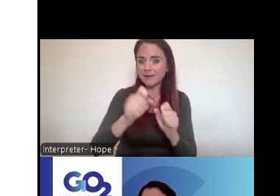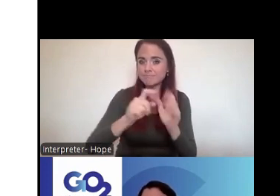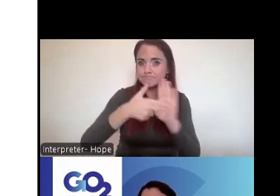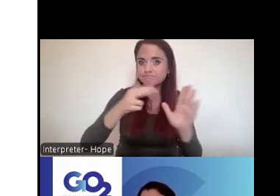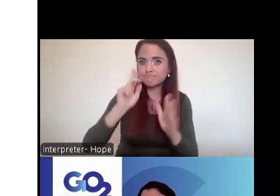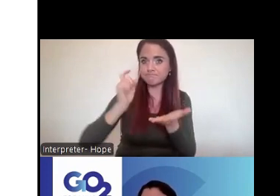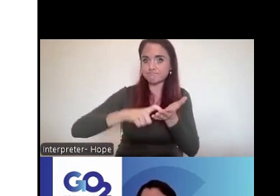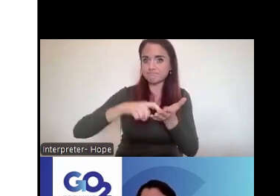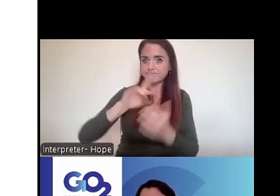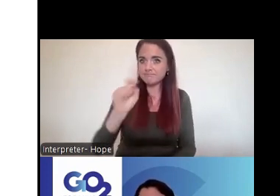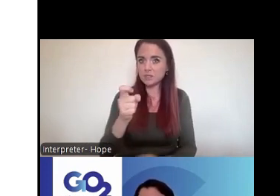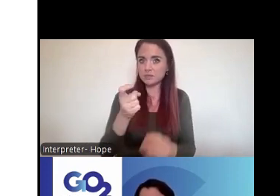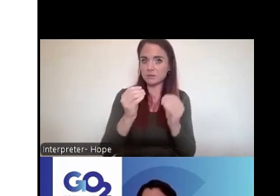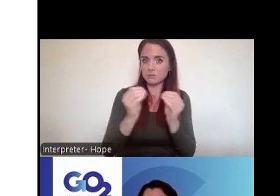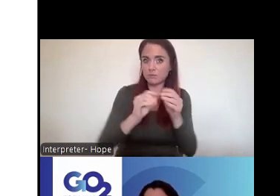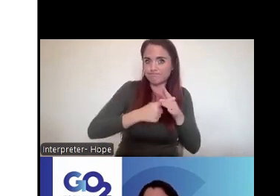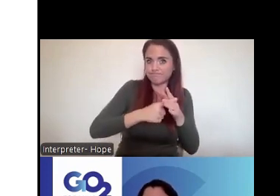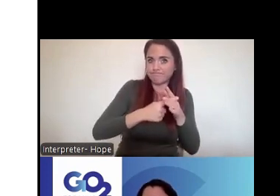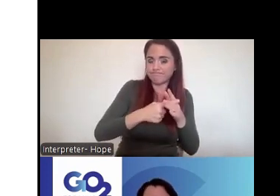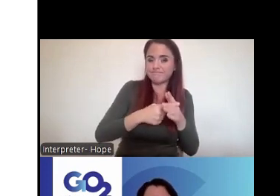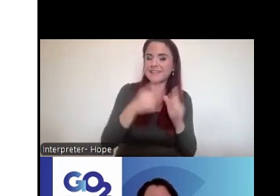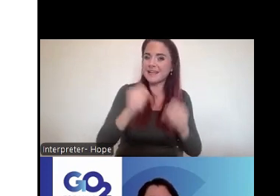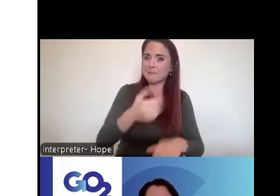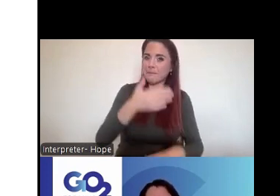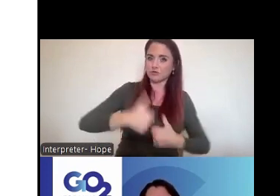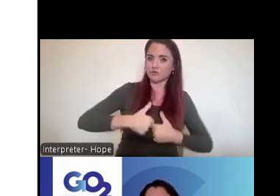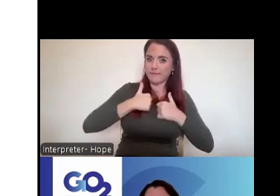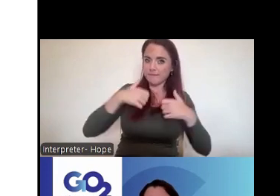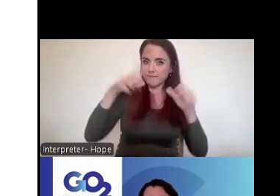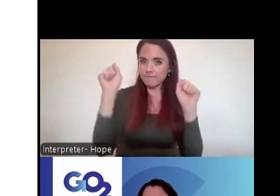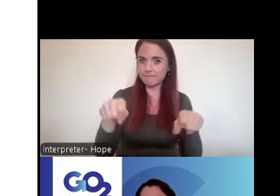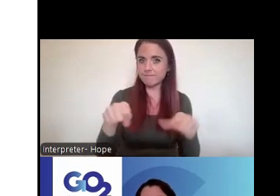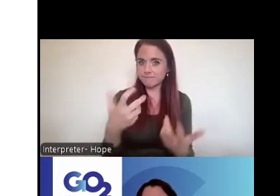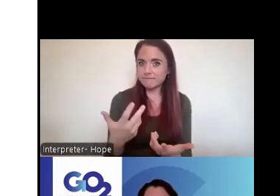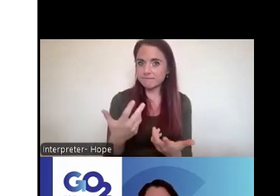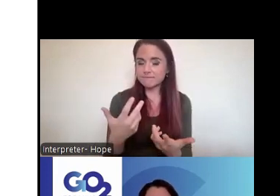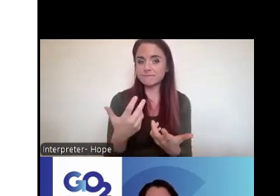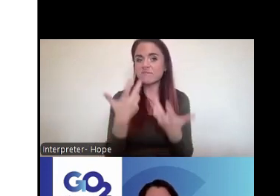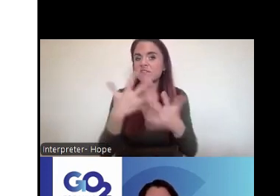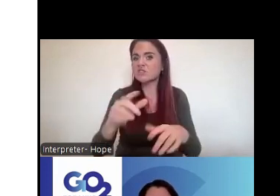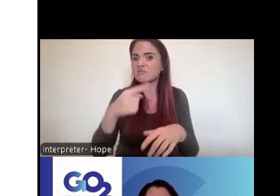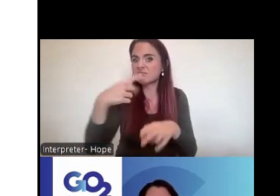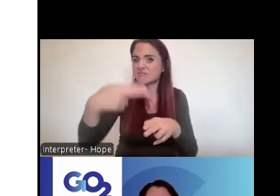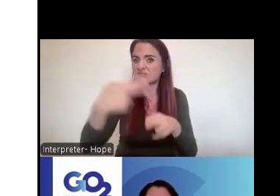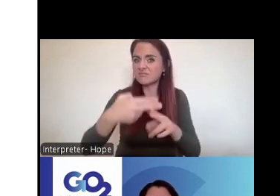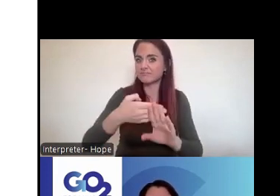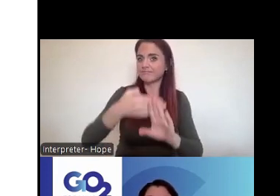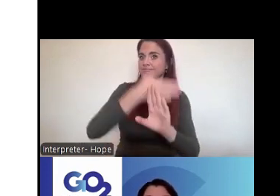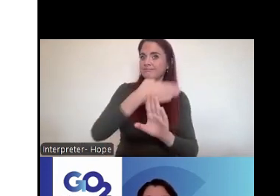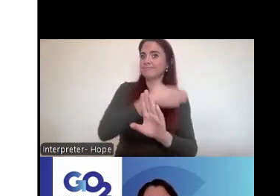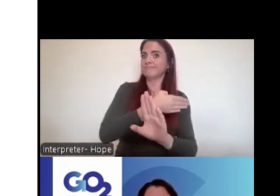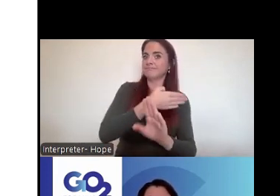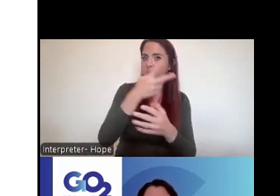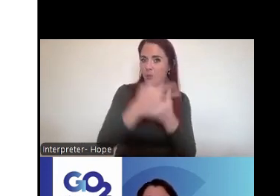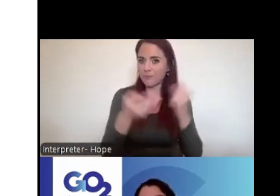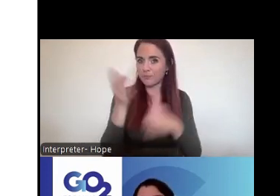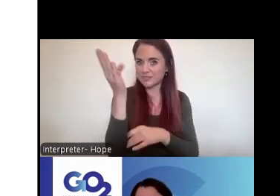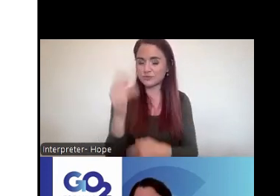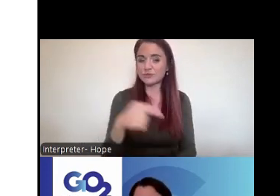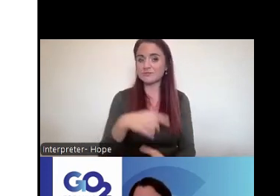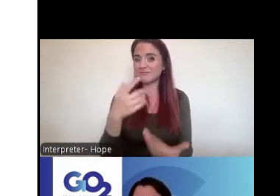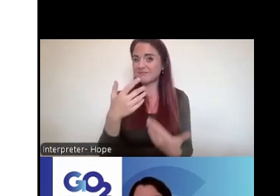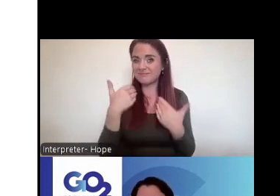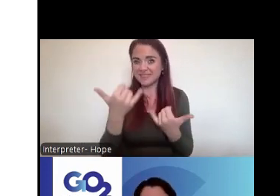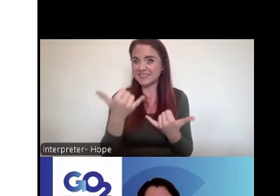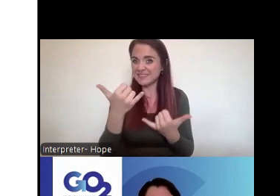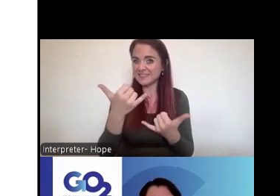when it's more treatable and survivable. As it's been highlighted in the previous presentations, lung cancer is the leading cause of